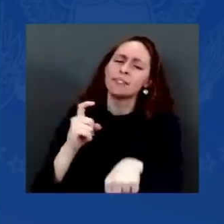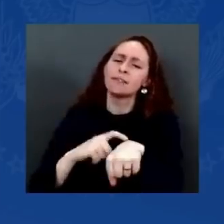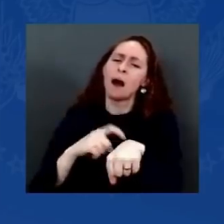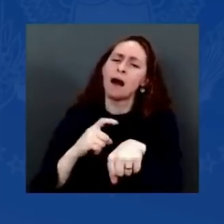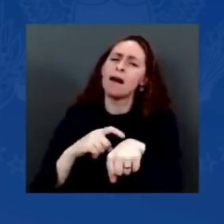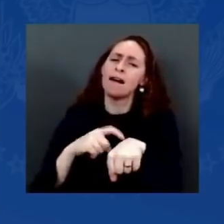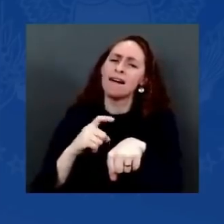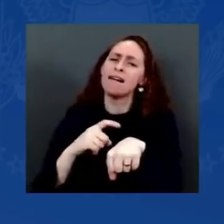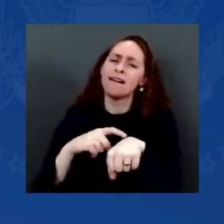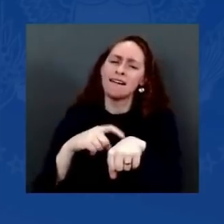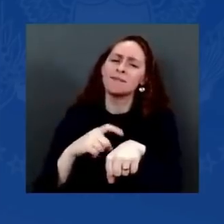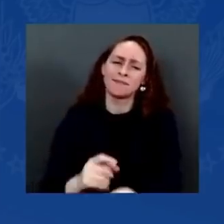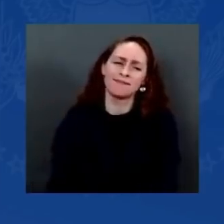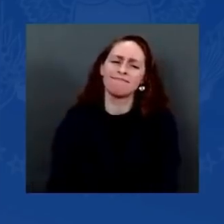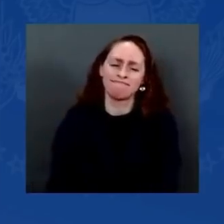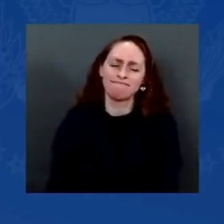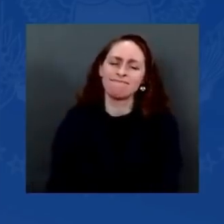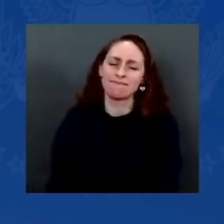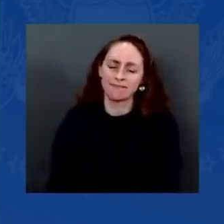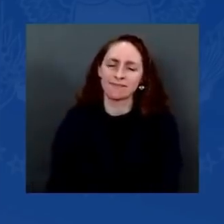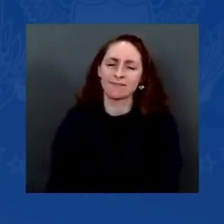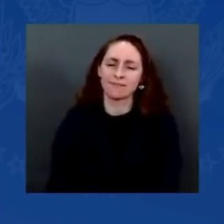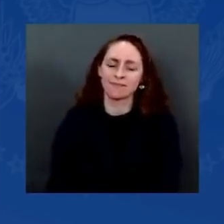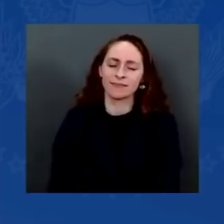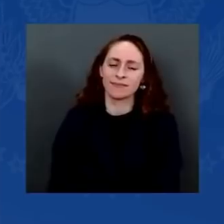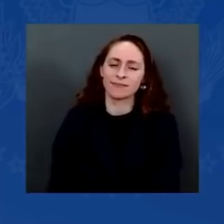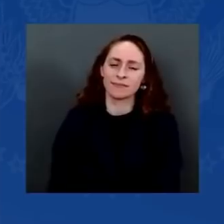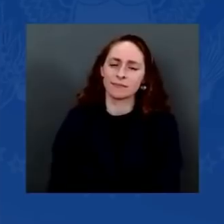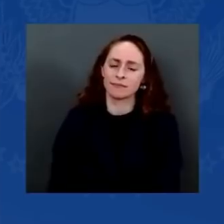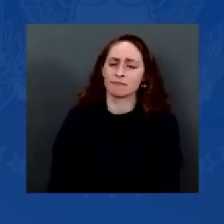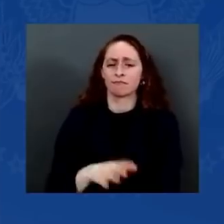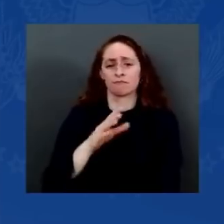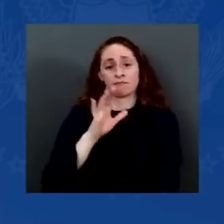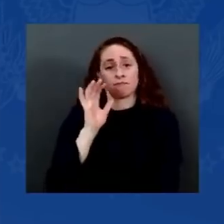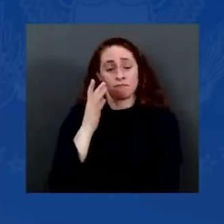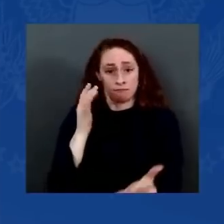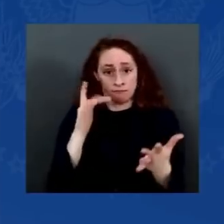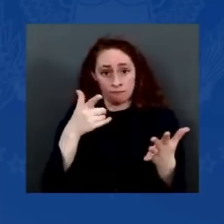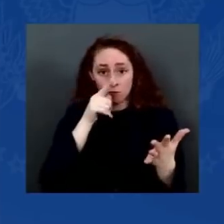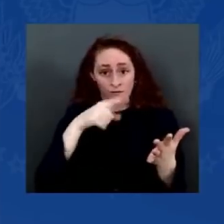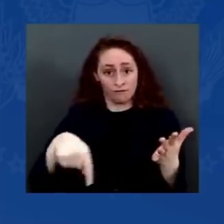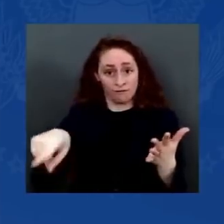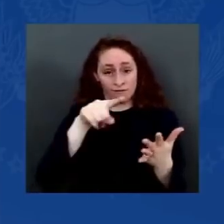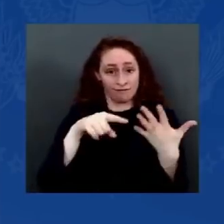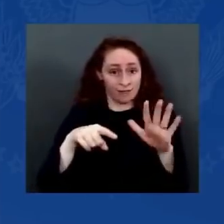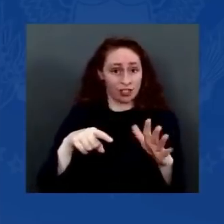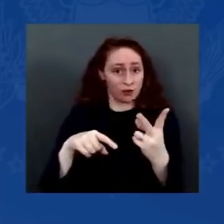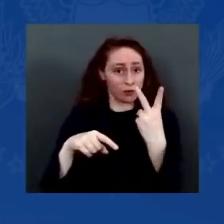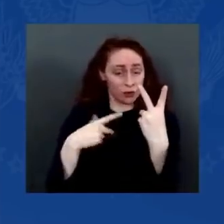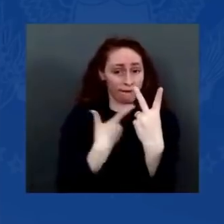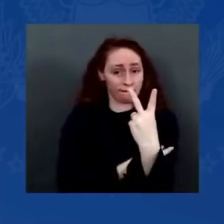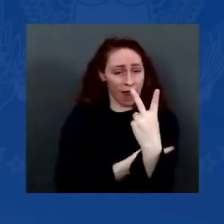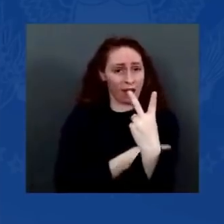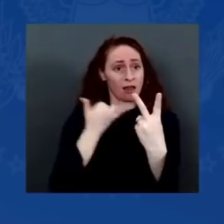from your second shot when I got my booster, you can get yours today if you've been 6 months or more since your second shot. Another question that folks are